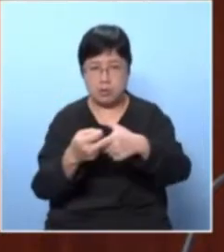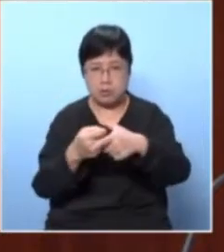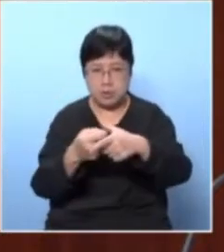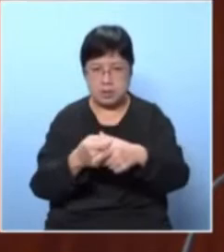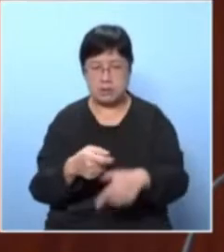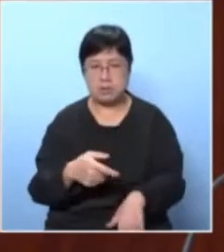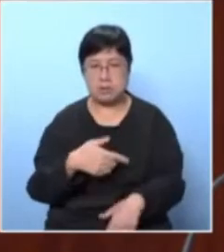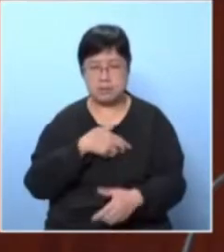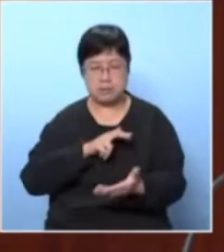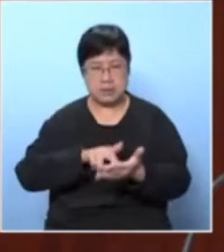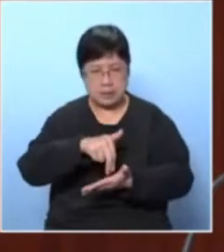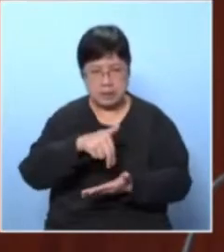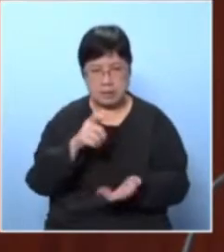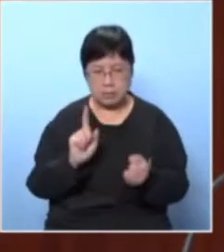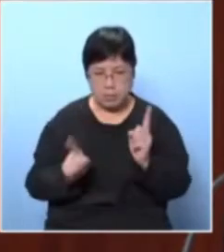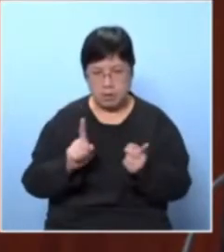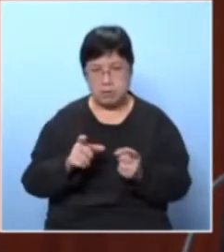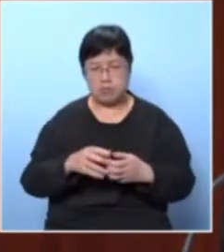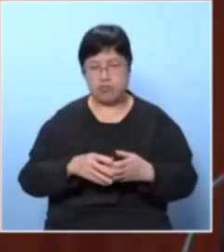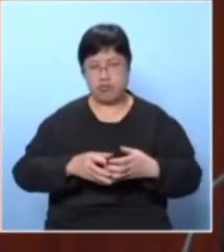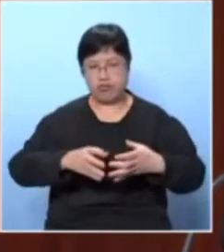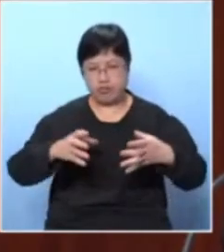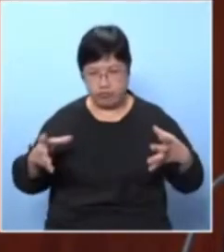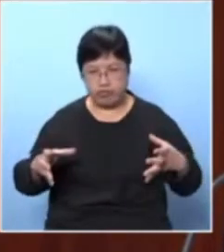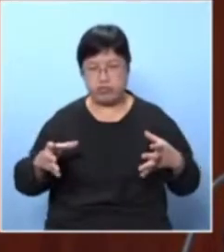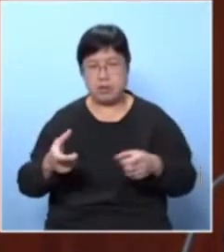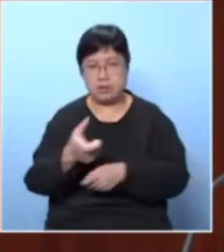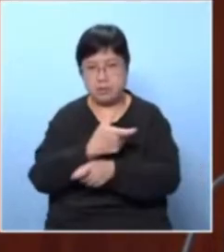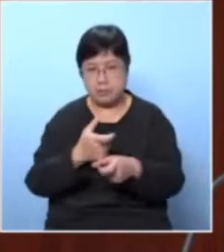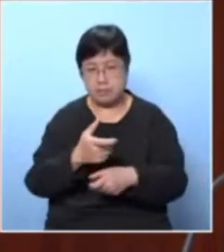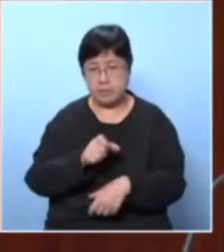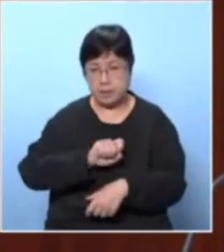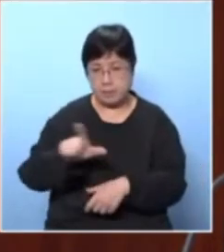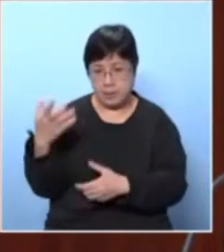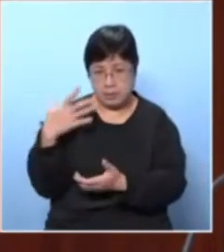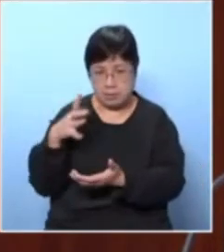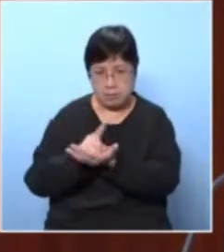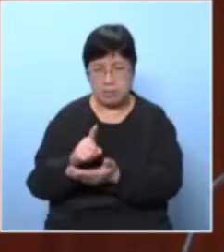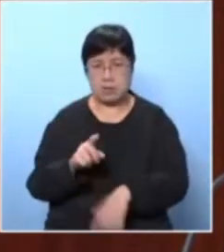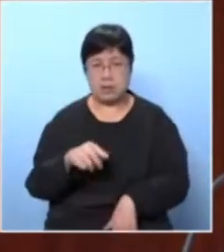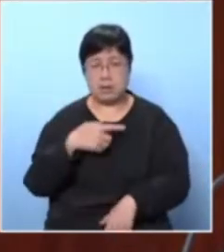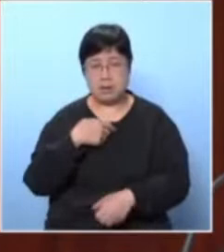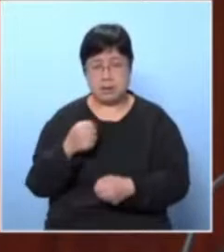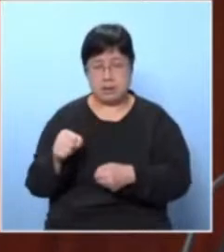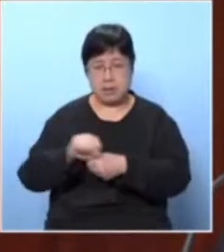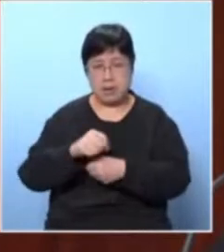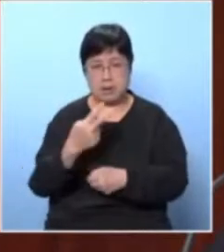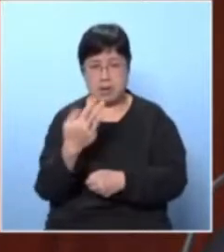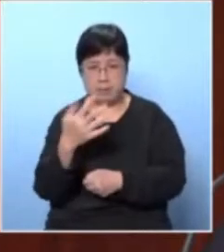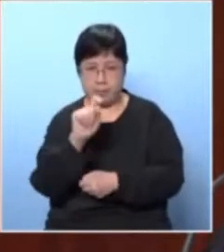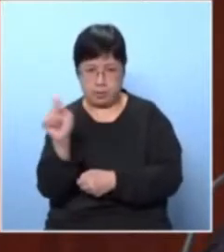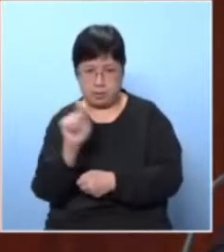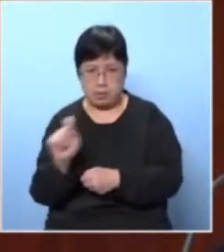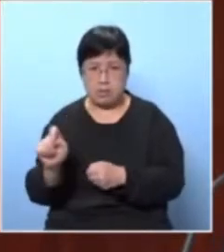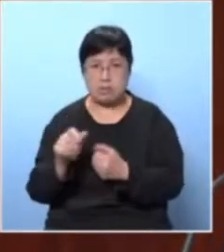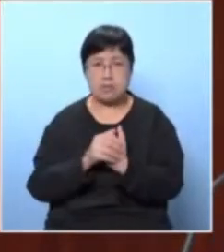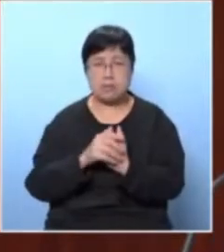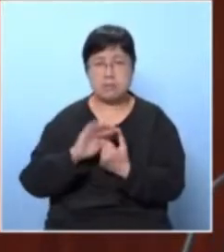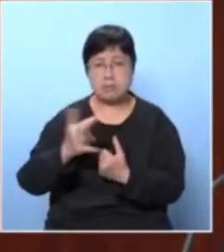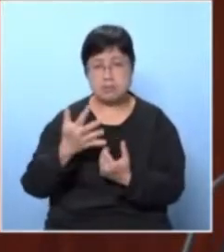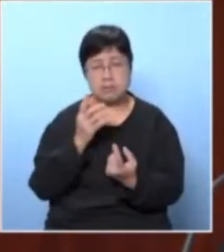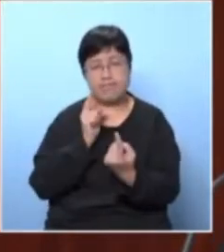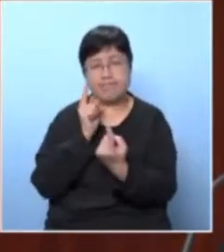months of this year, Invest Hong Kong assisted over 300 mainland and Hong Kong mainland and overseas enterprises